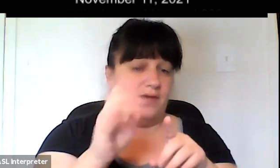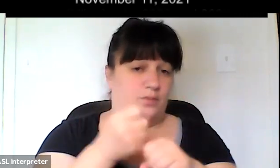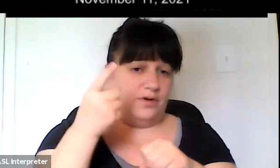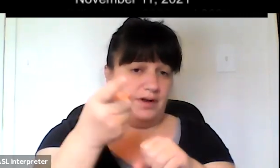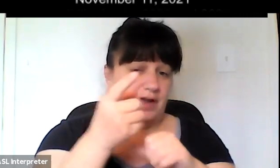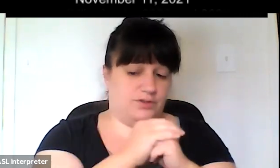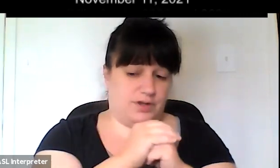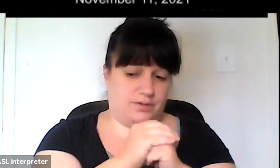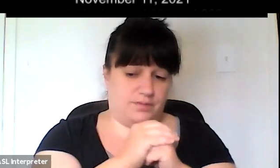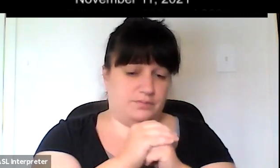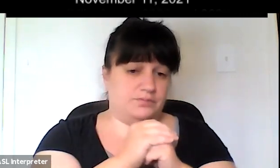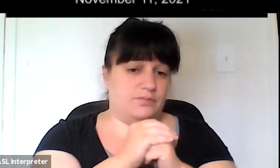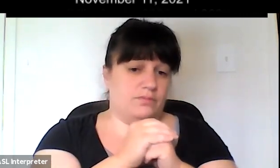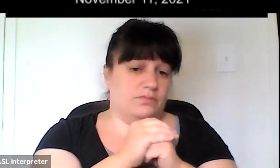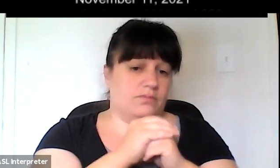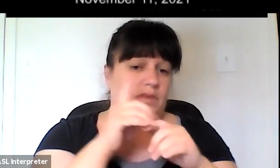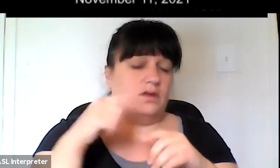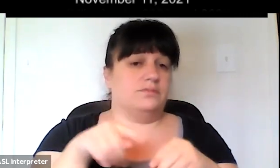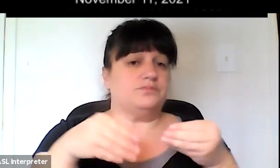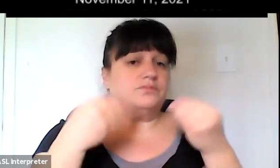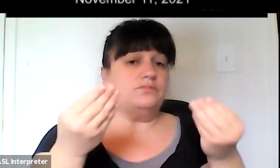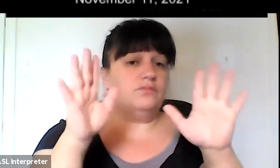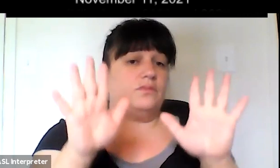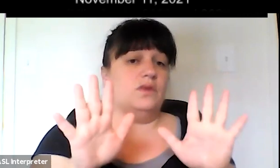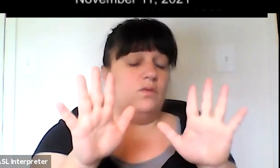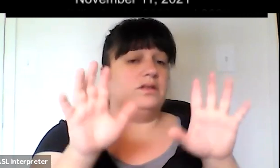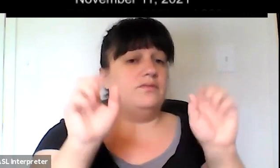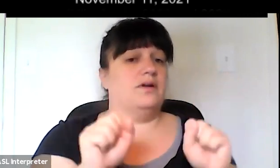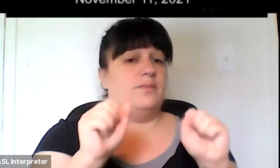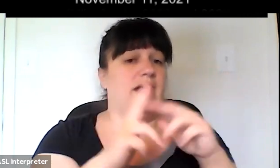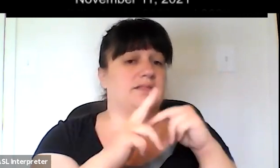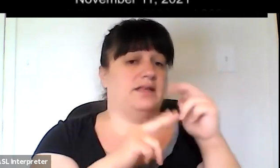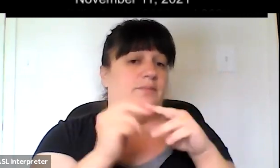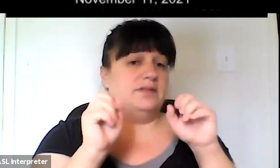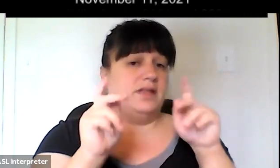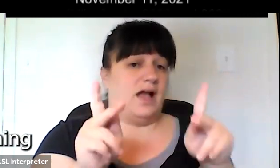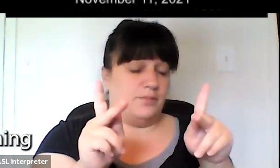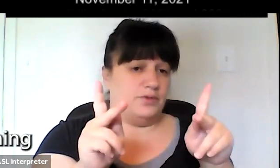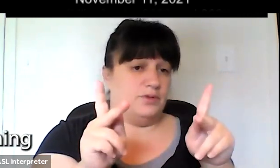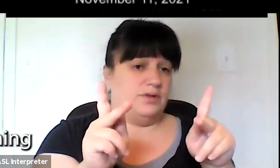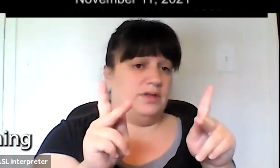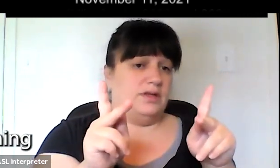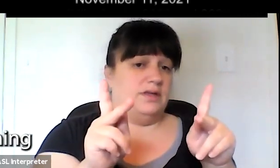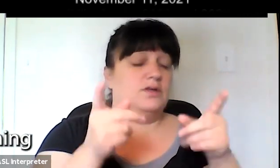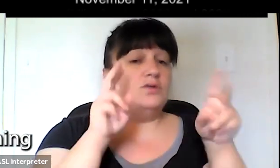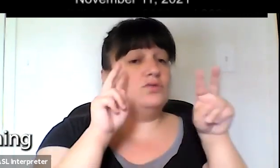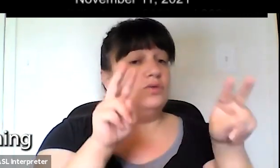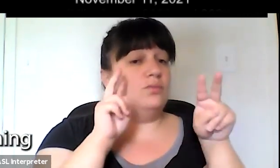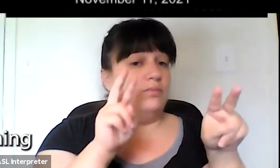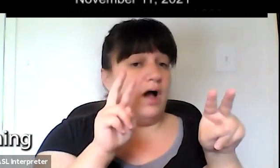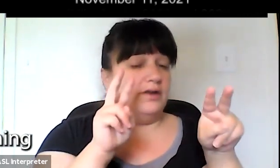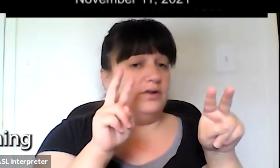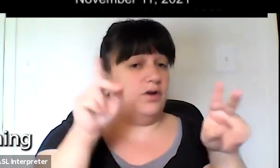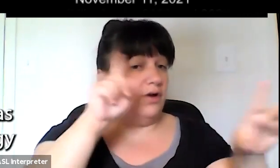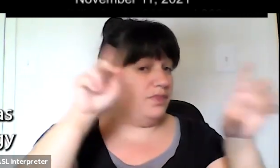year. And they've given us such a wonderful capacity building opportunity to monitor